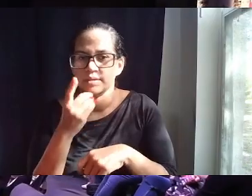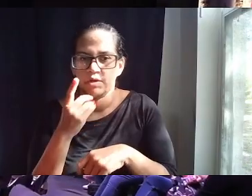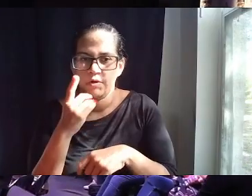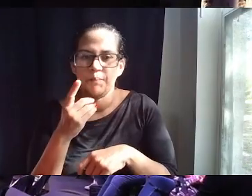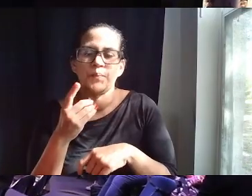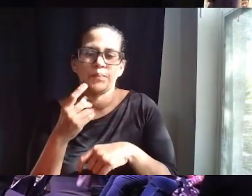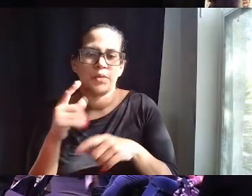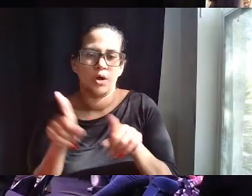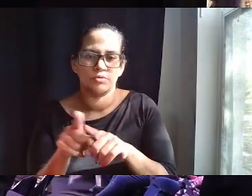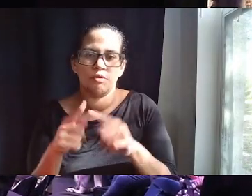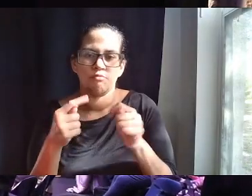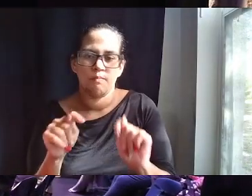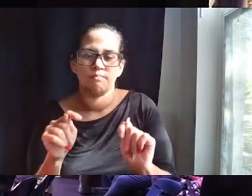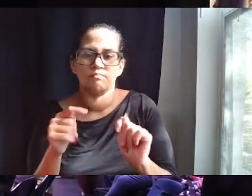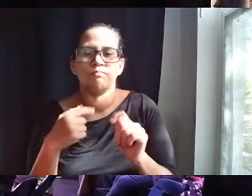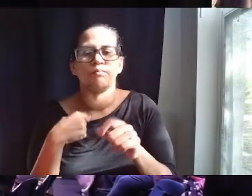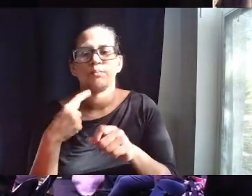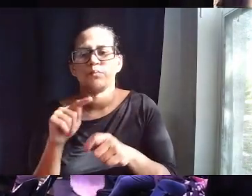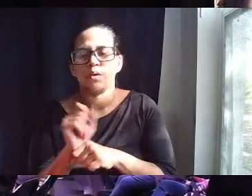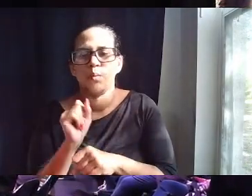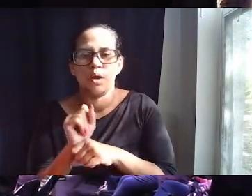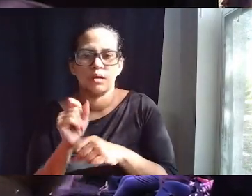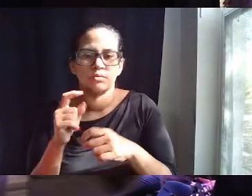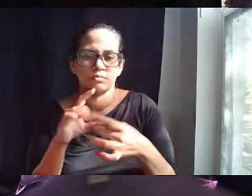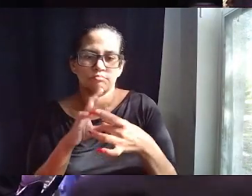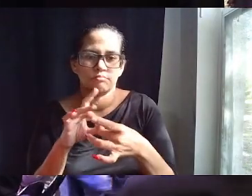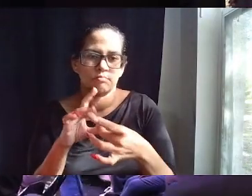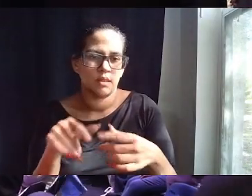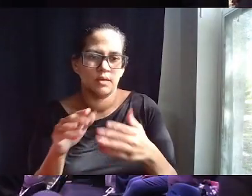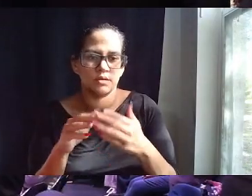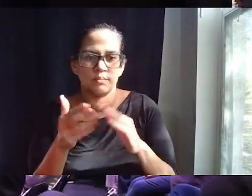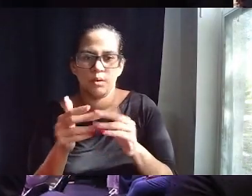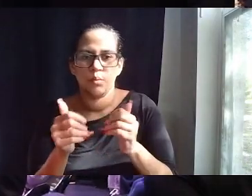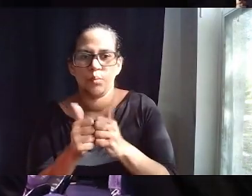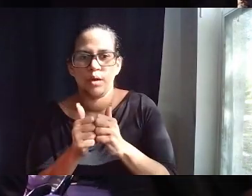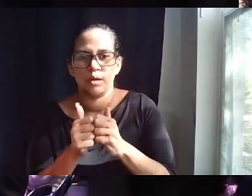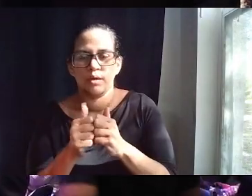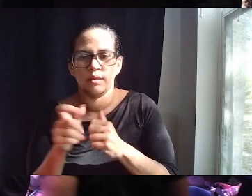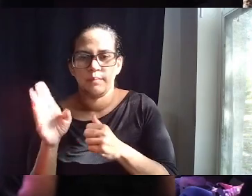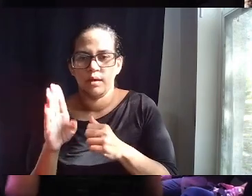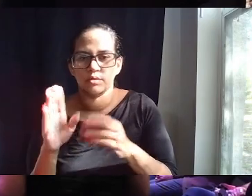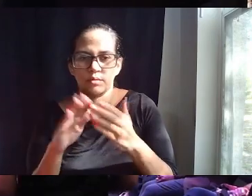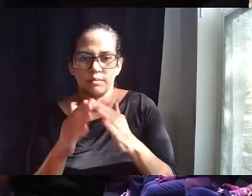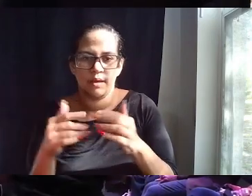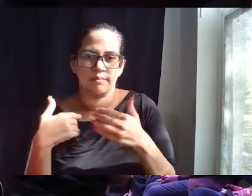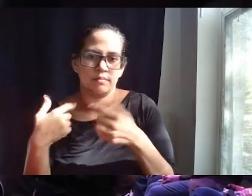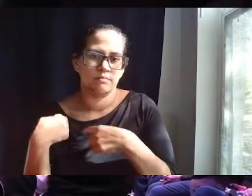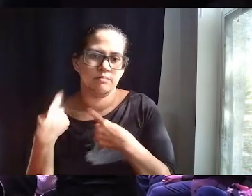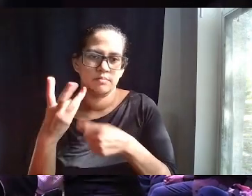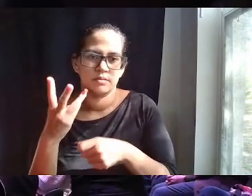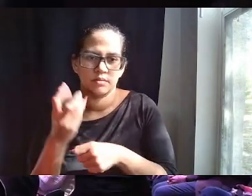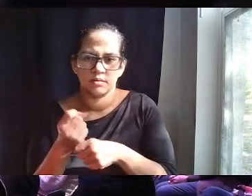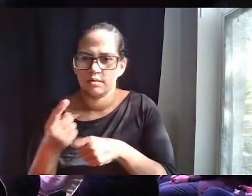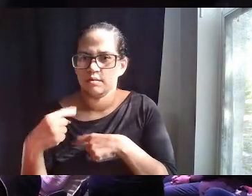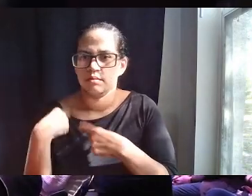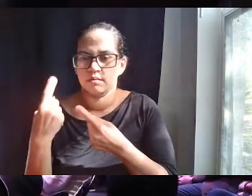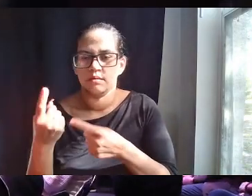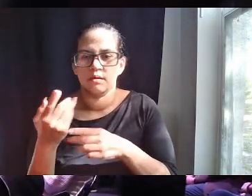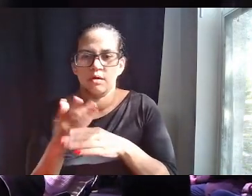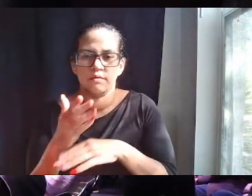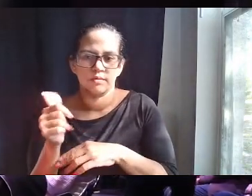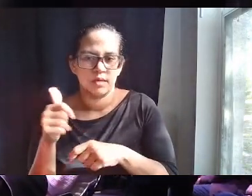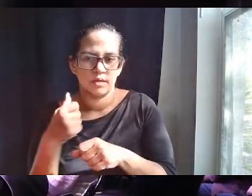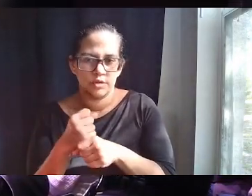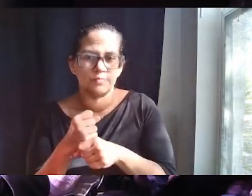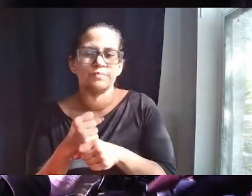We're working to connect this community with the Boston community. I've been here for 6 years. How long have you been here? I've been here for just over 10 years. That's right.